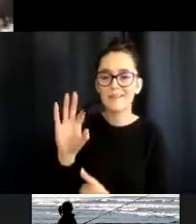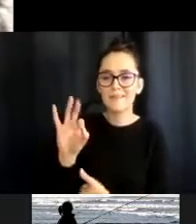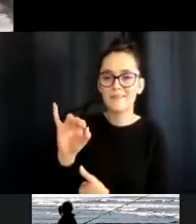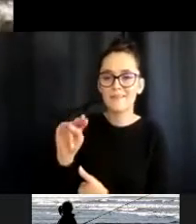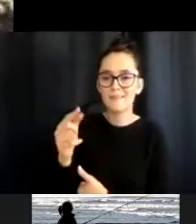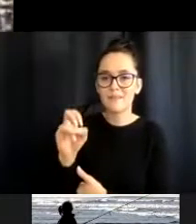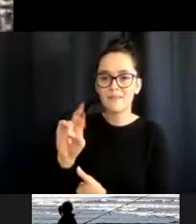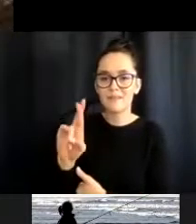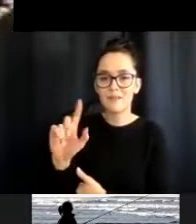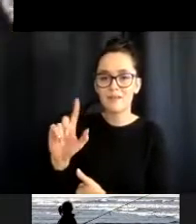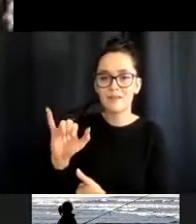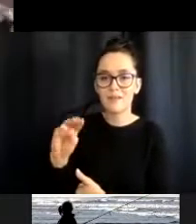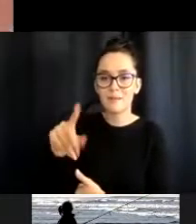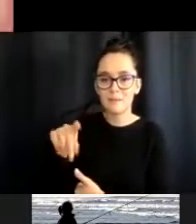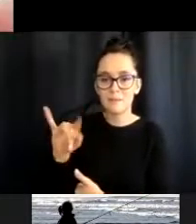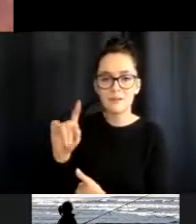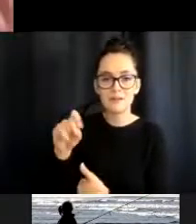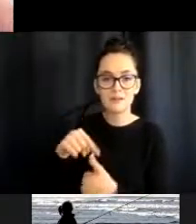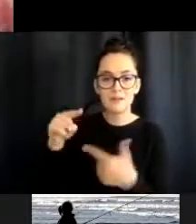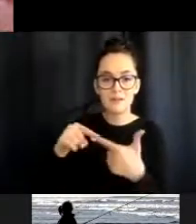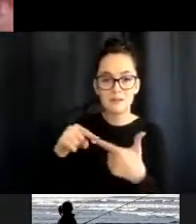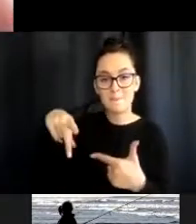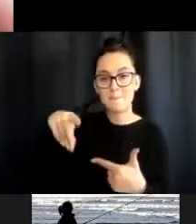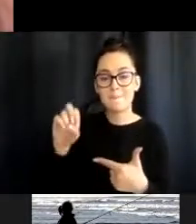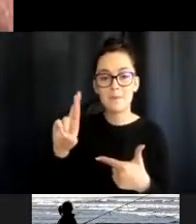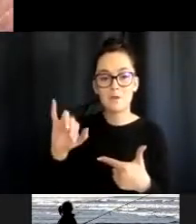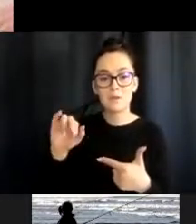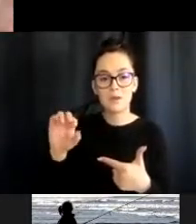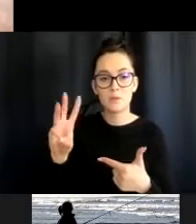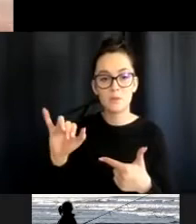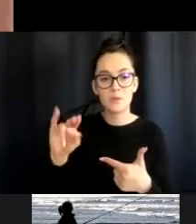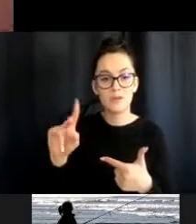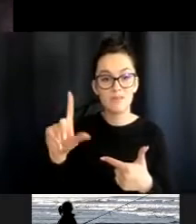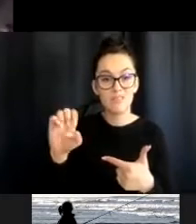periwinkles. Look at how tiny that is. That's actually a big tiny one.